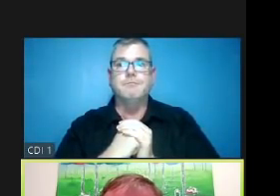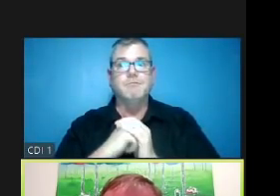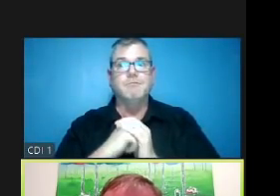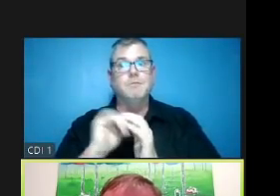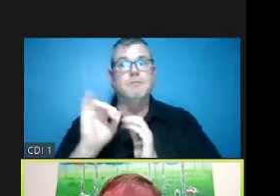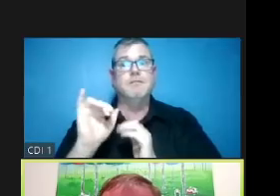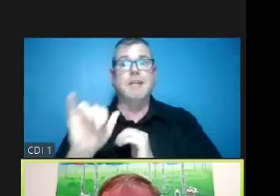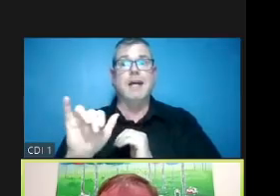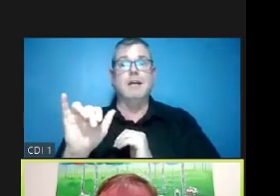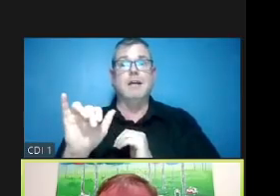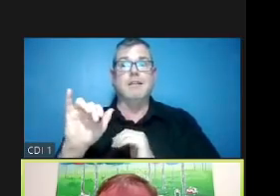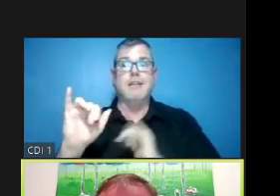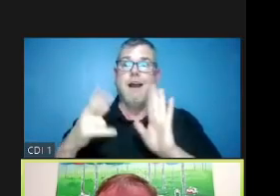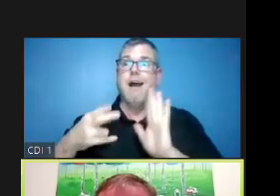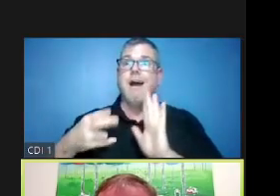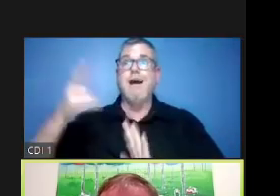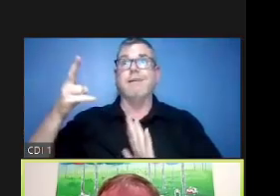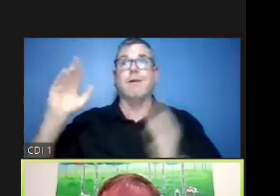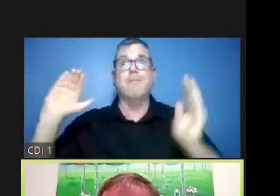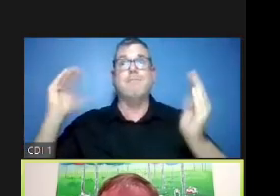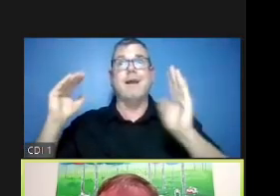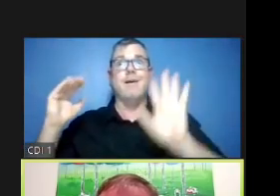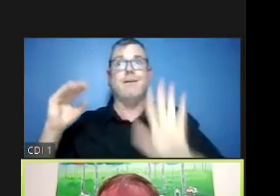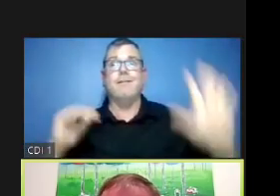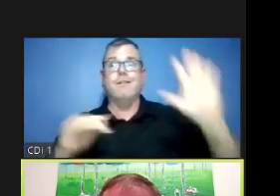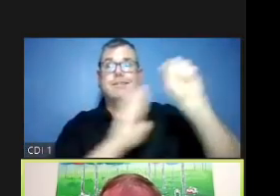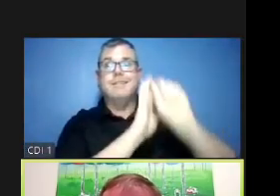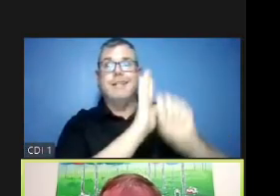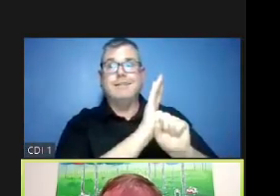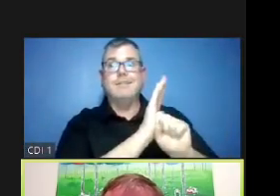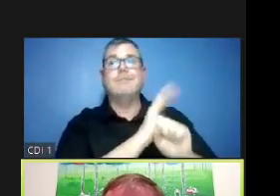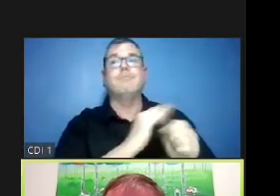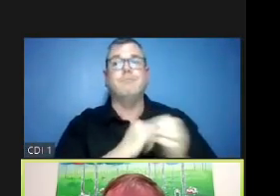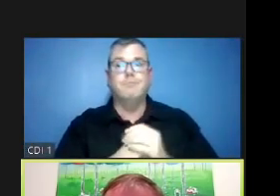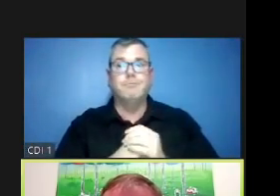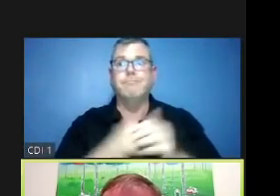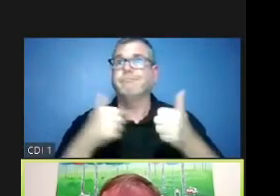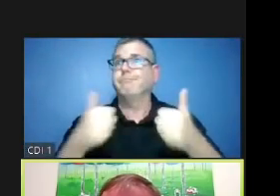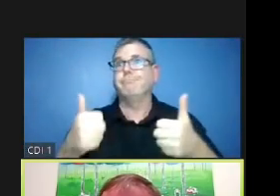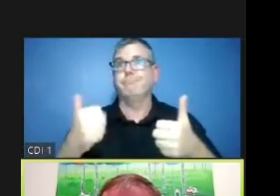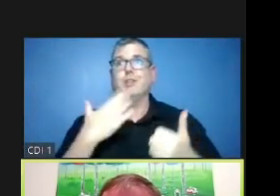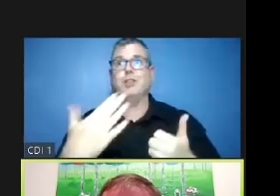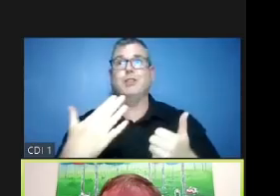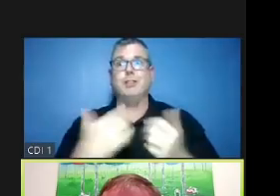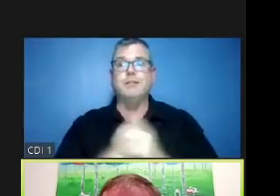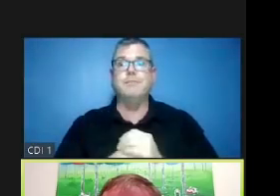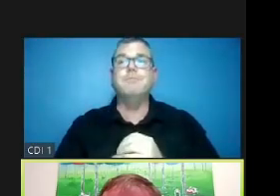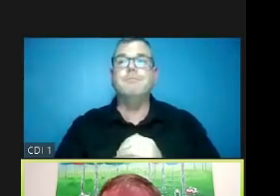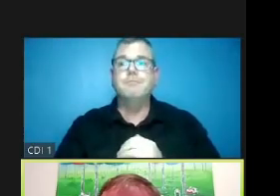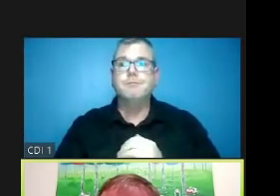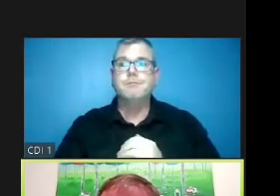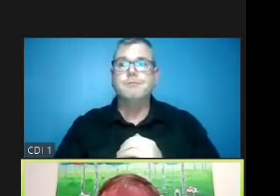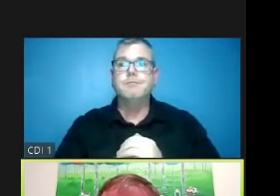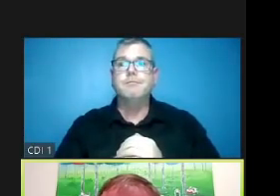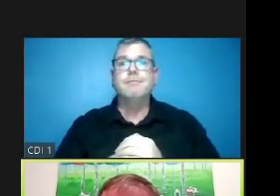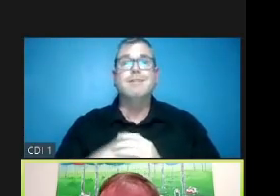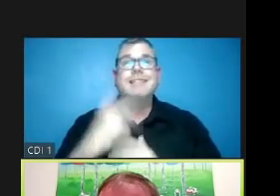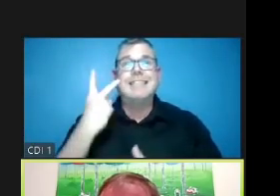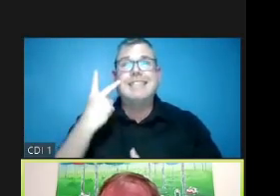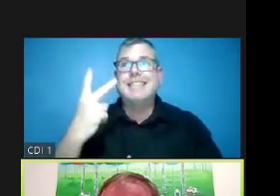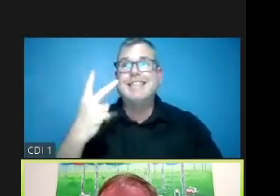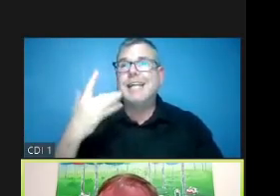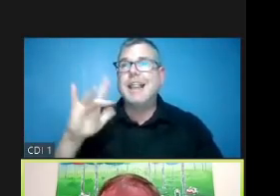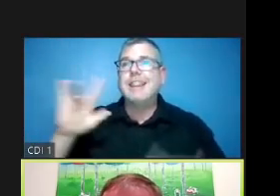the percent of people that have been vaccinated in the county. On the light blue on the bottom there, you see the total of number of people that have had their